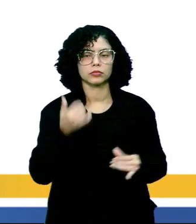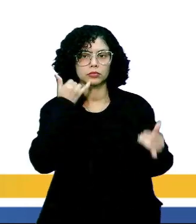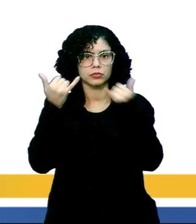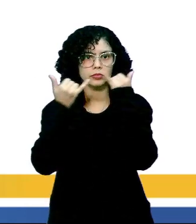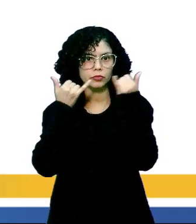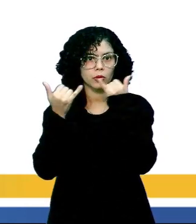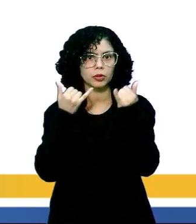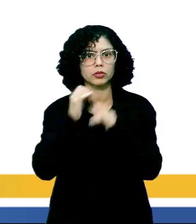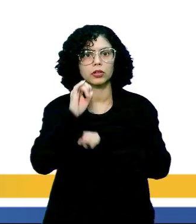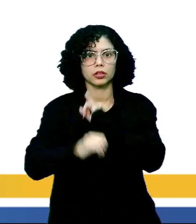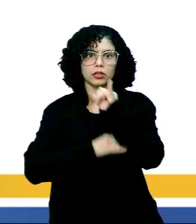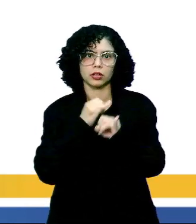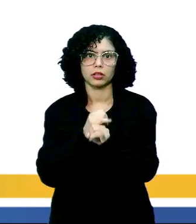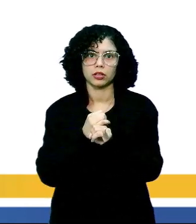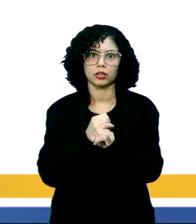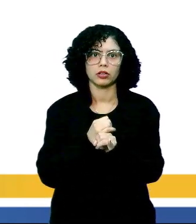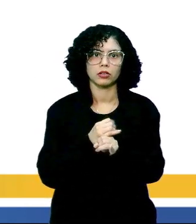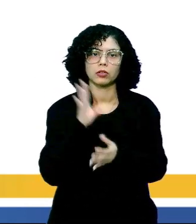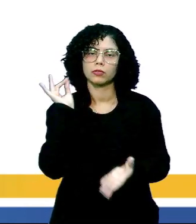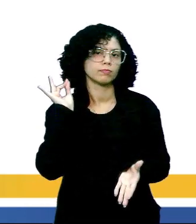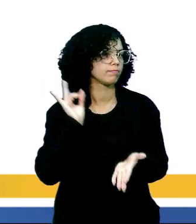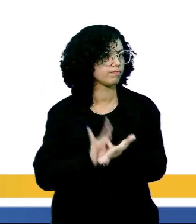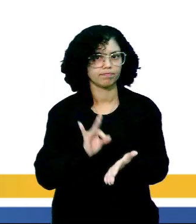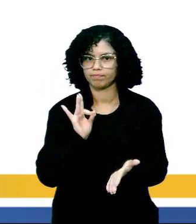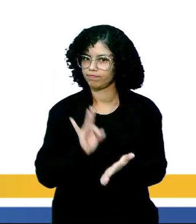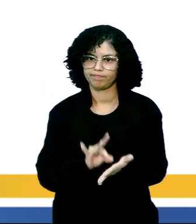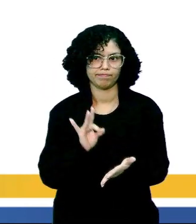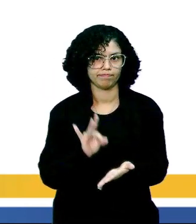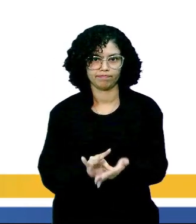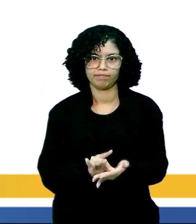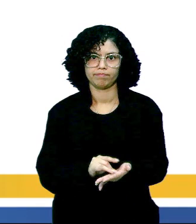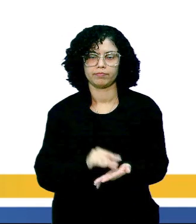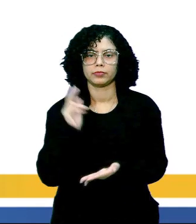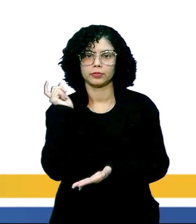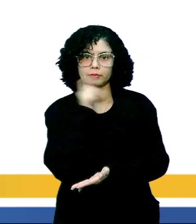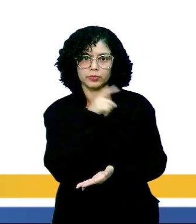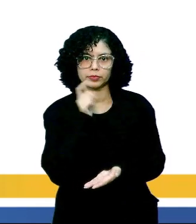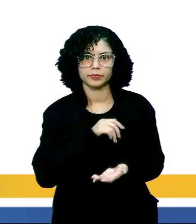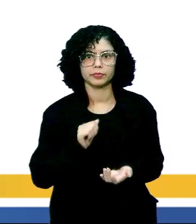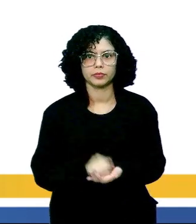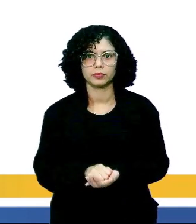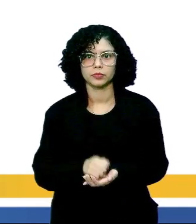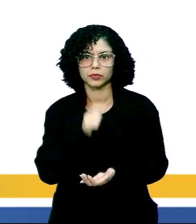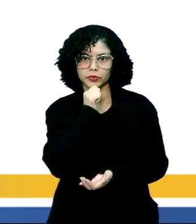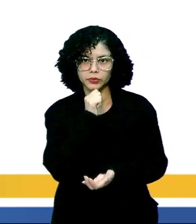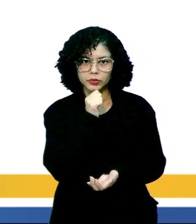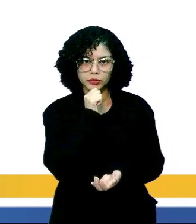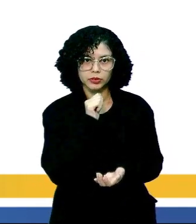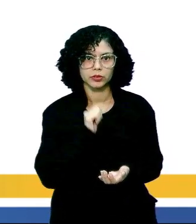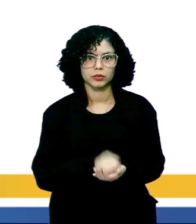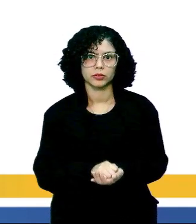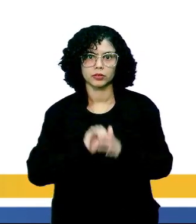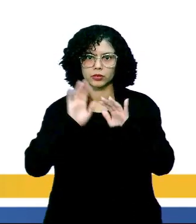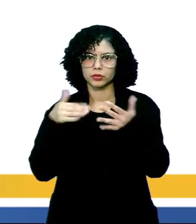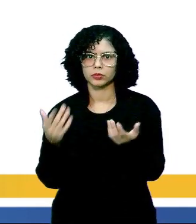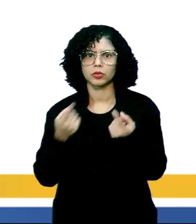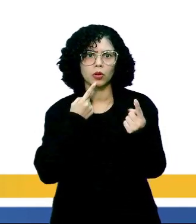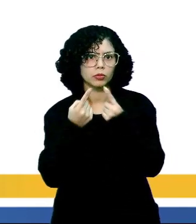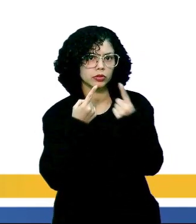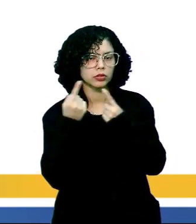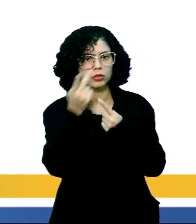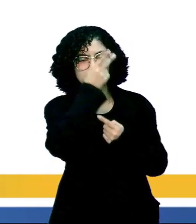giving out personal information over the internet is not wise. Some lies are told to cover the